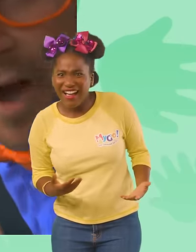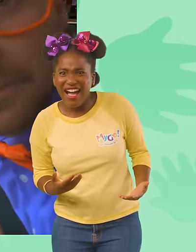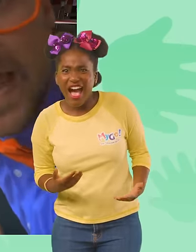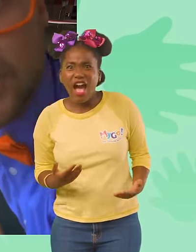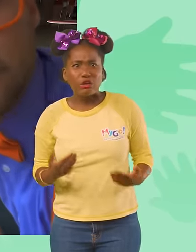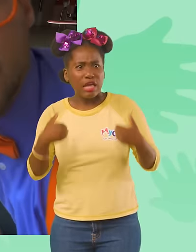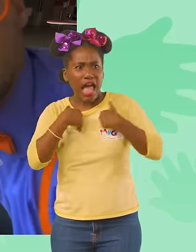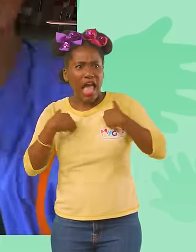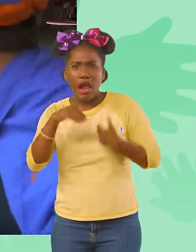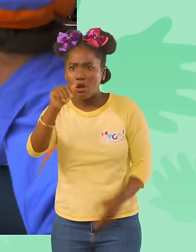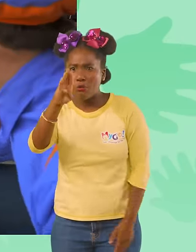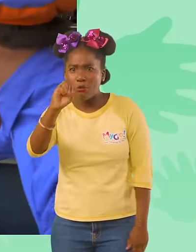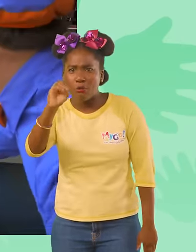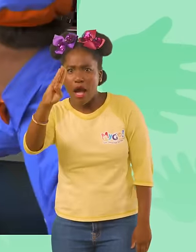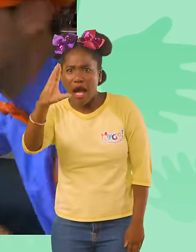There's a bobcat over there.